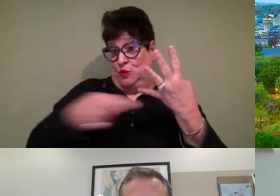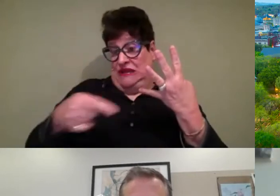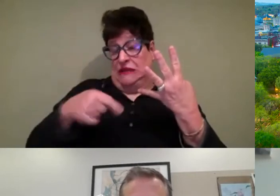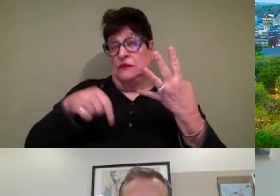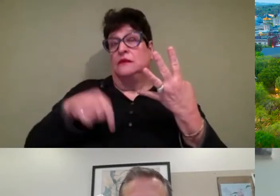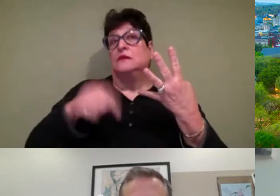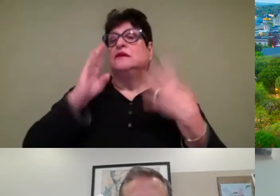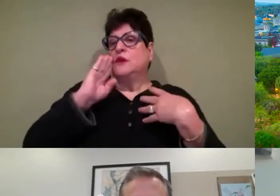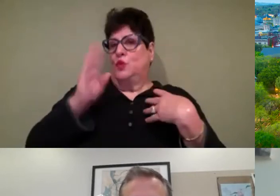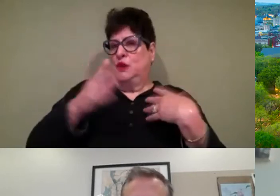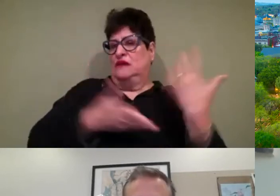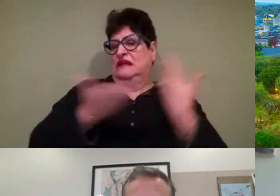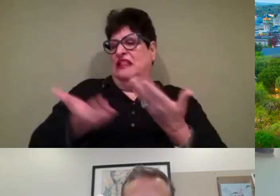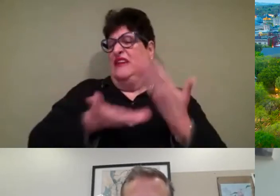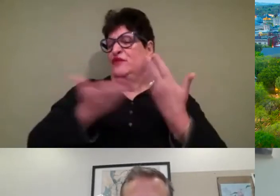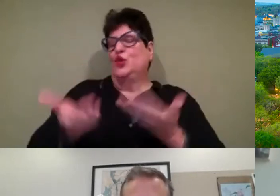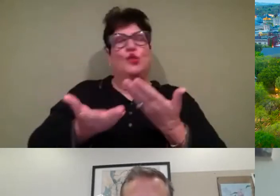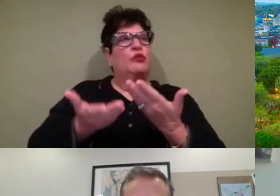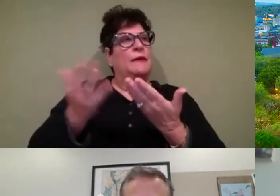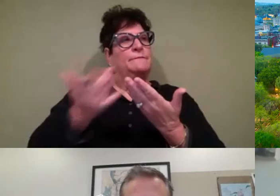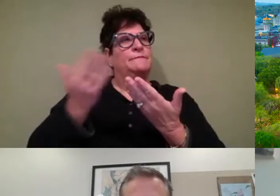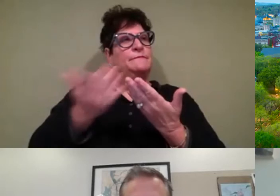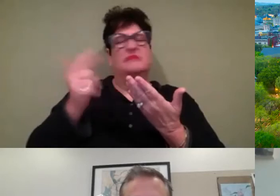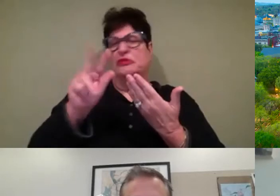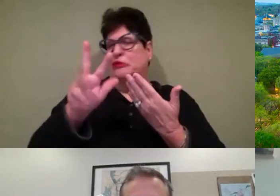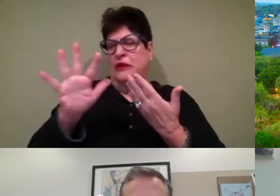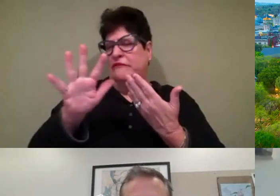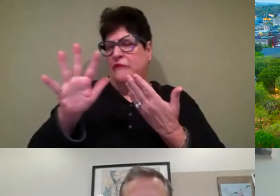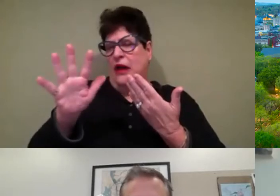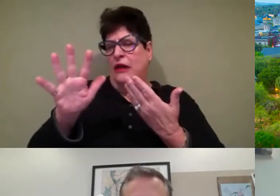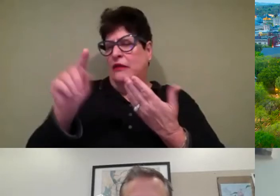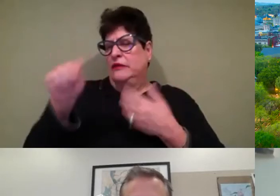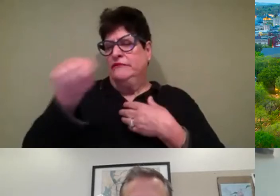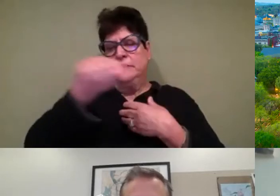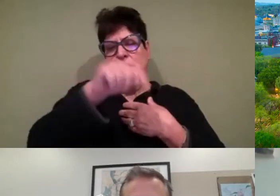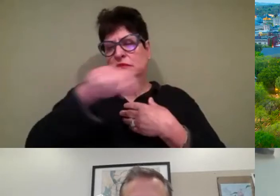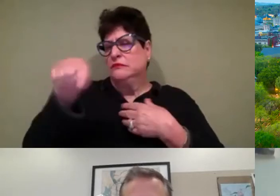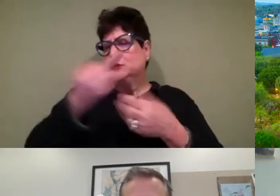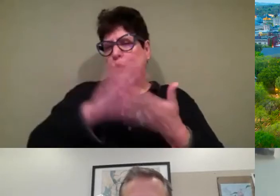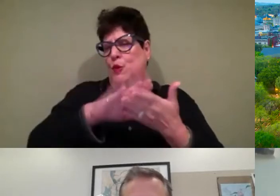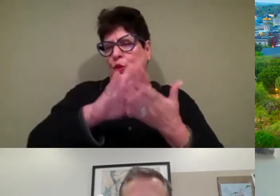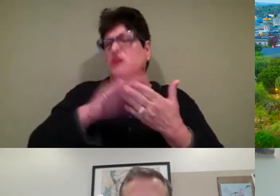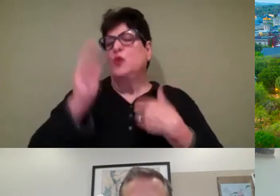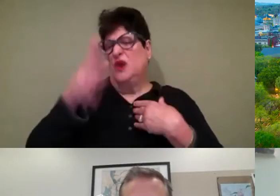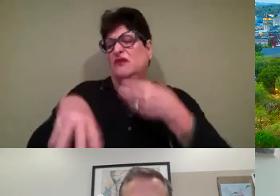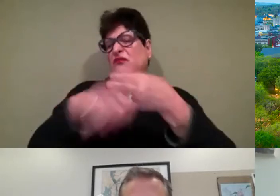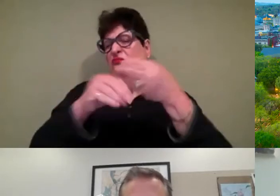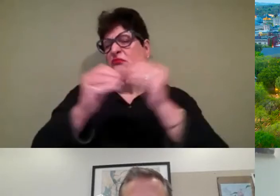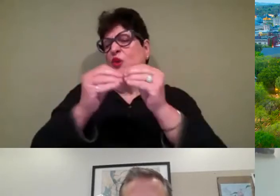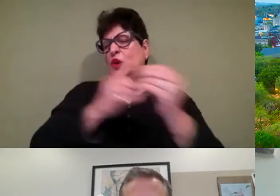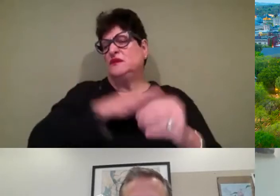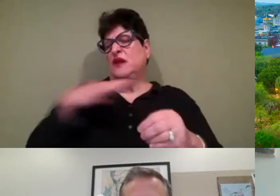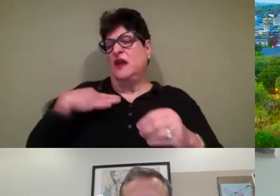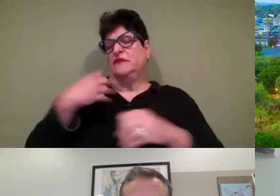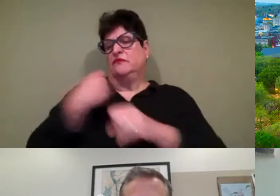The delivery of the remaining 35 odd school, and we will have additional staff on to make sure those are